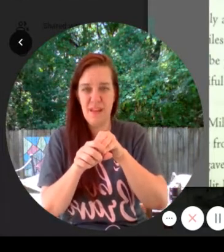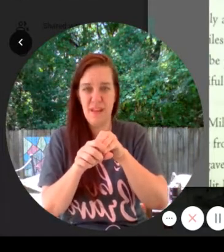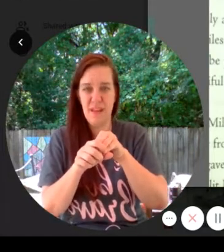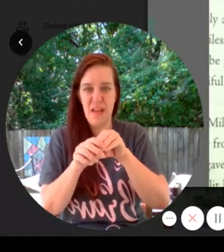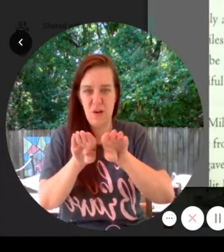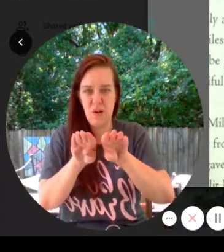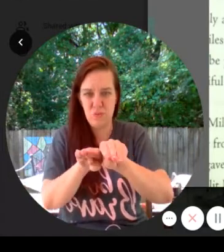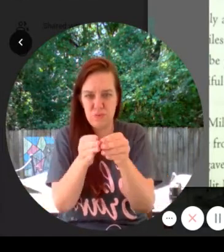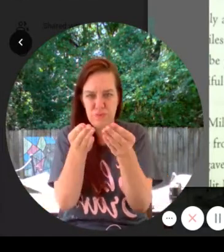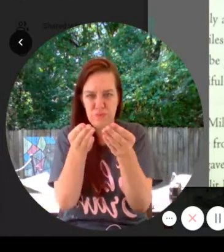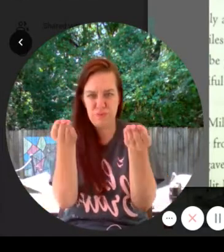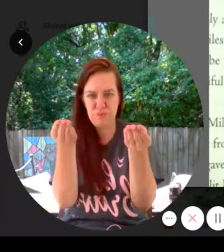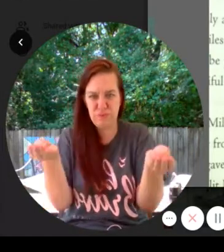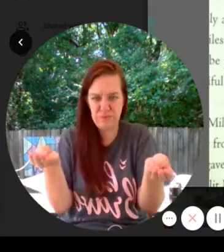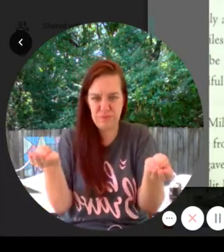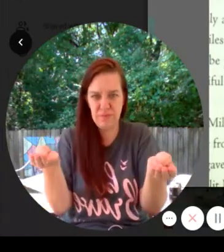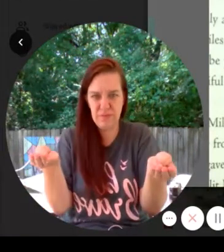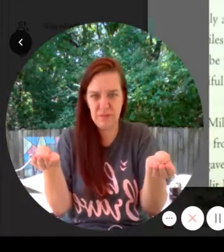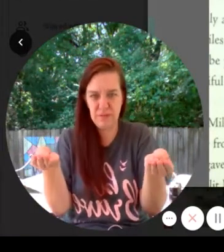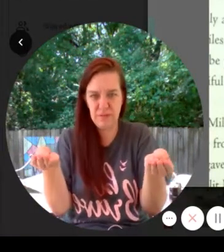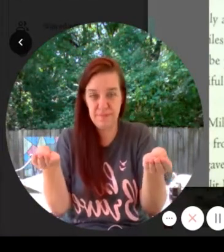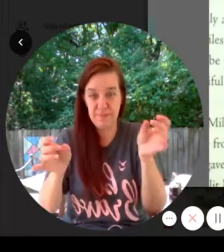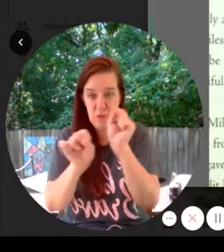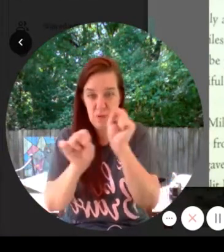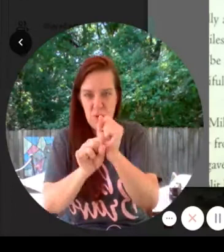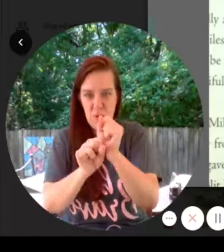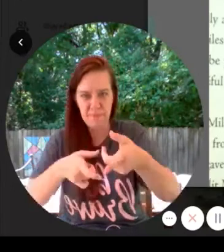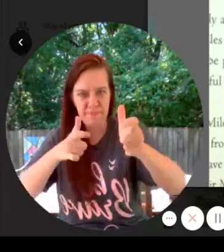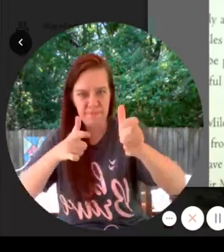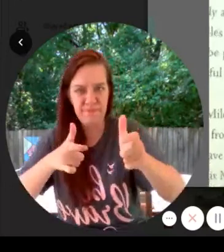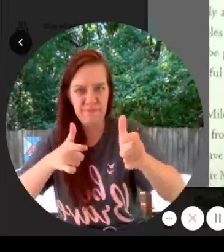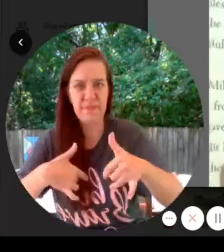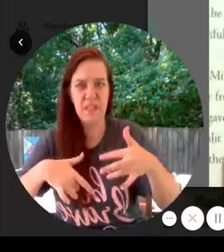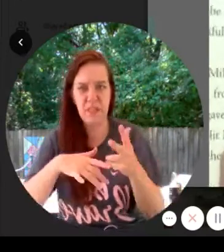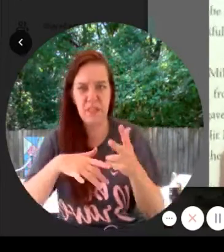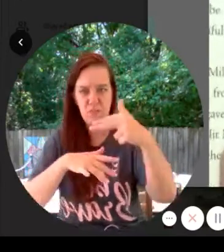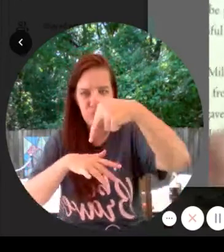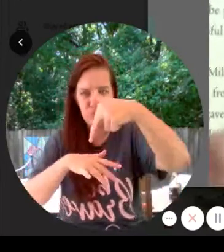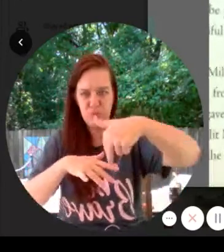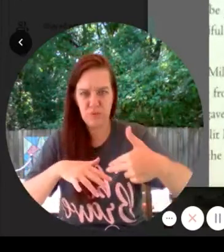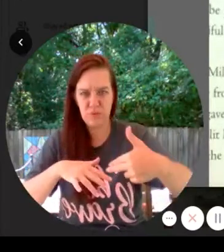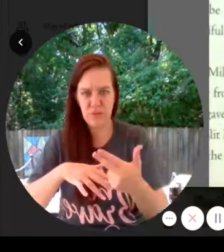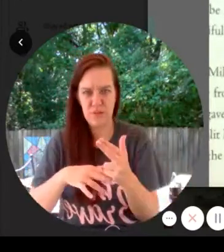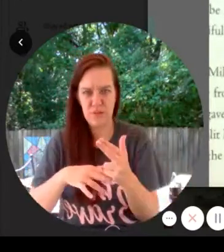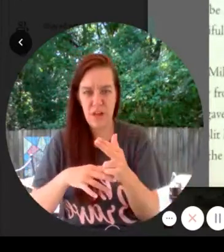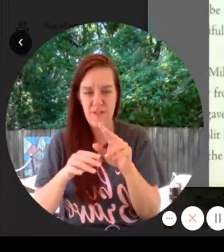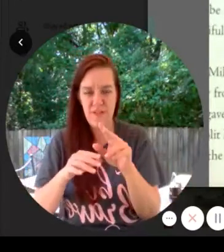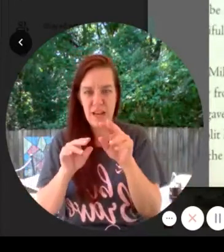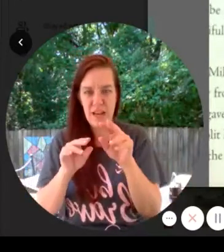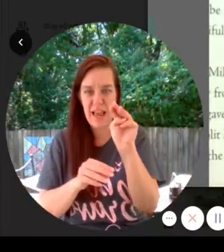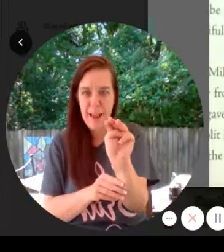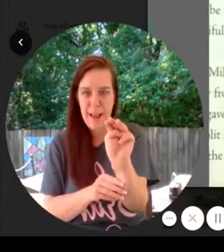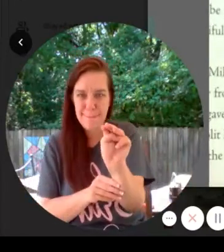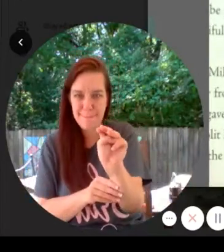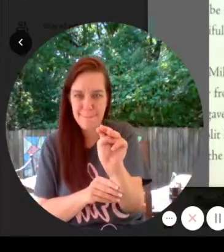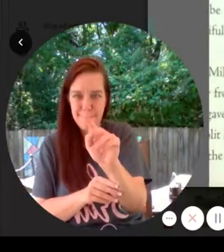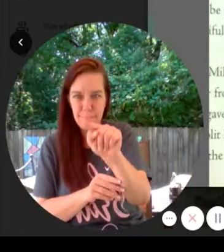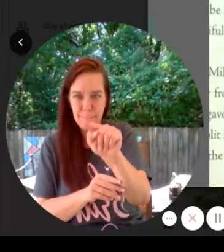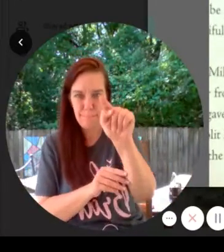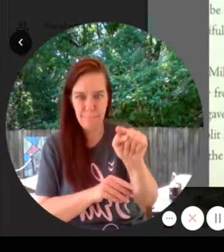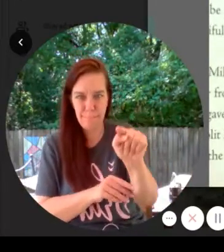ground. Working quickly, he cut out the shape of an M.